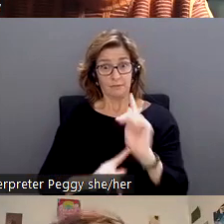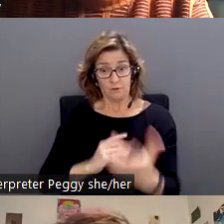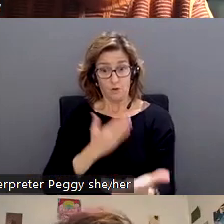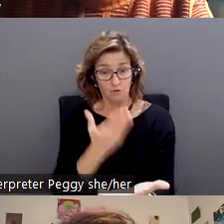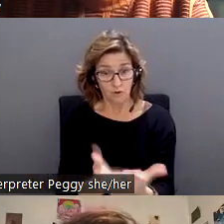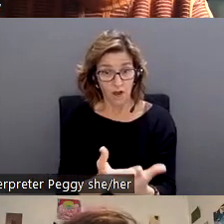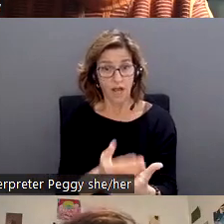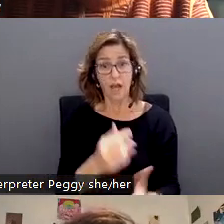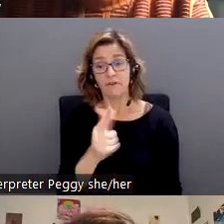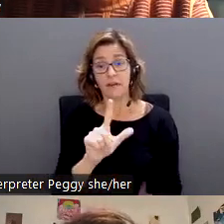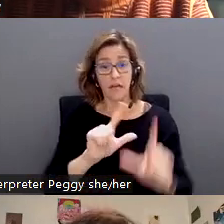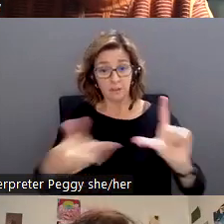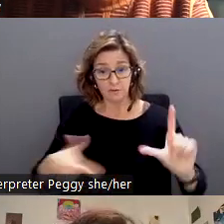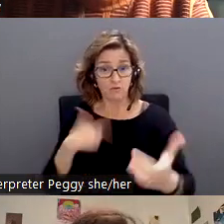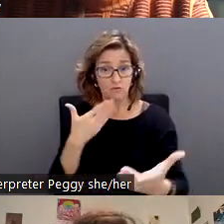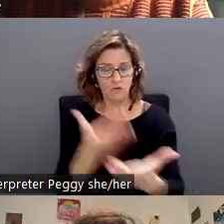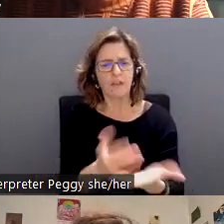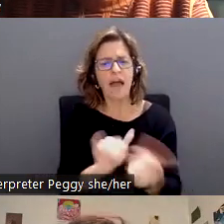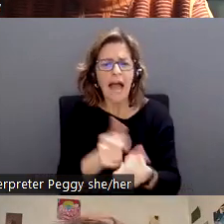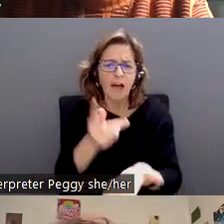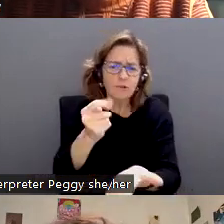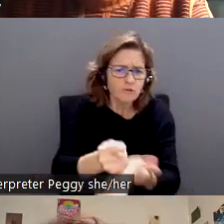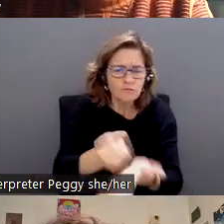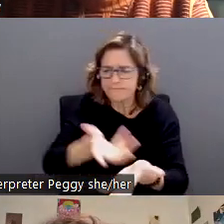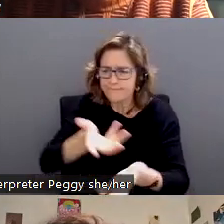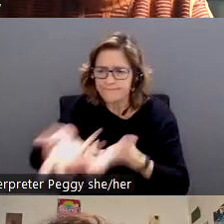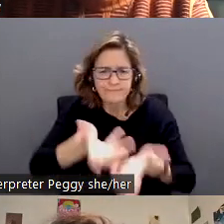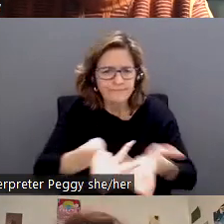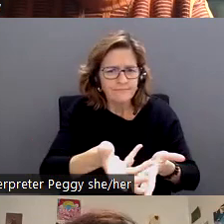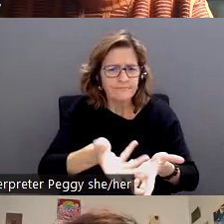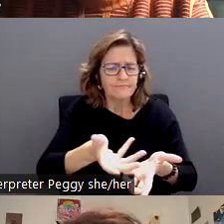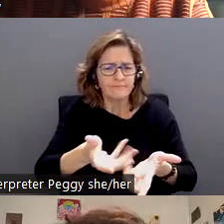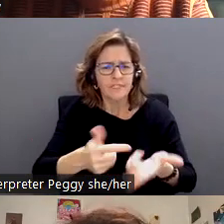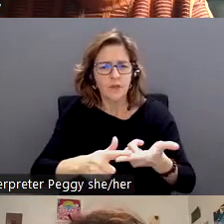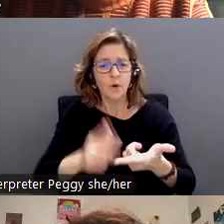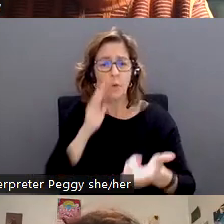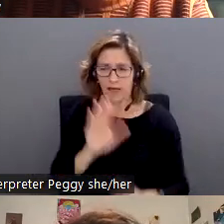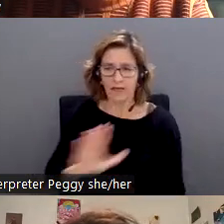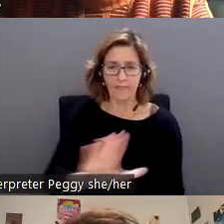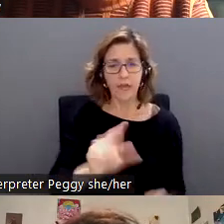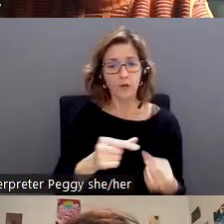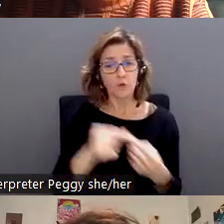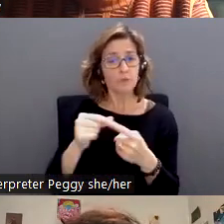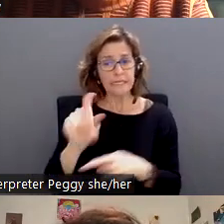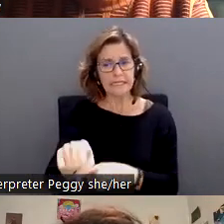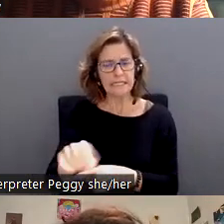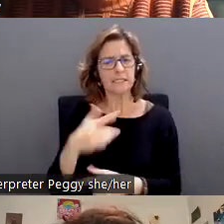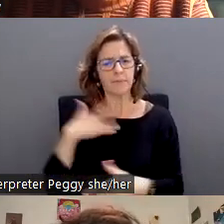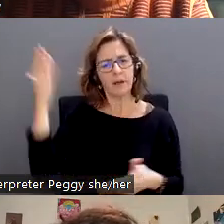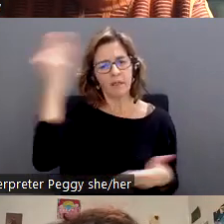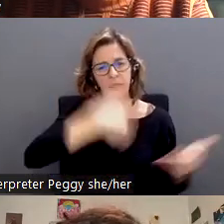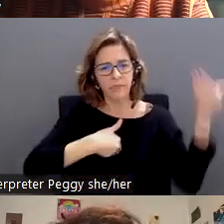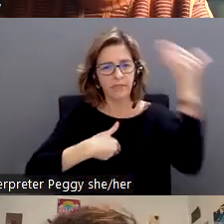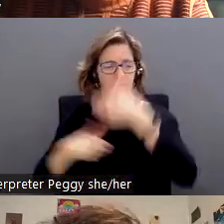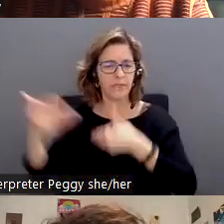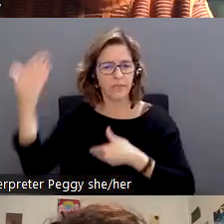in general. The unique needs of these communities were being overlooked, and queer and trans people